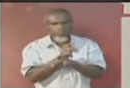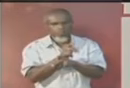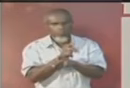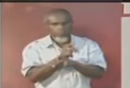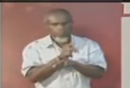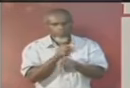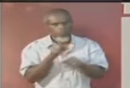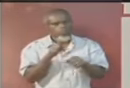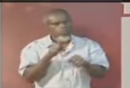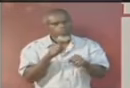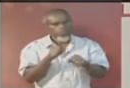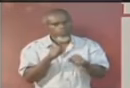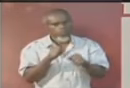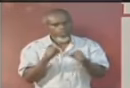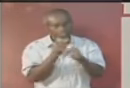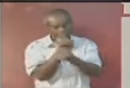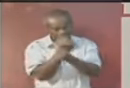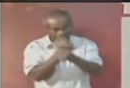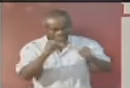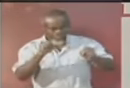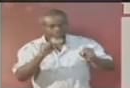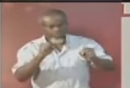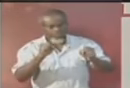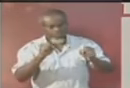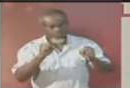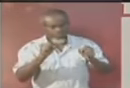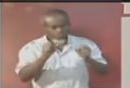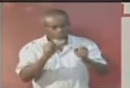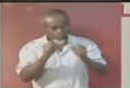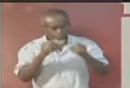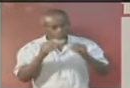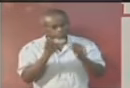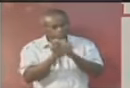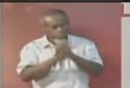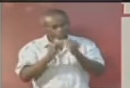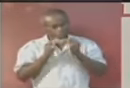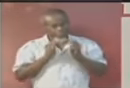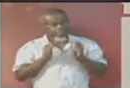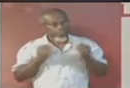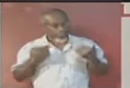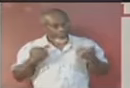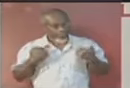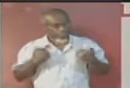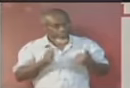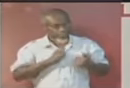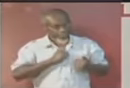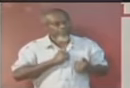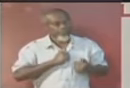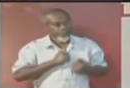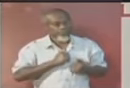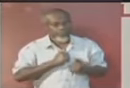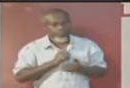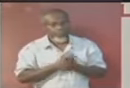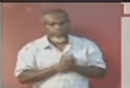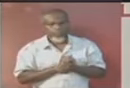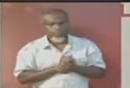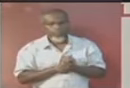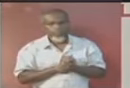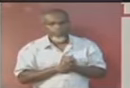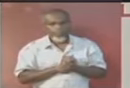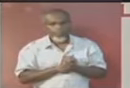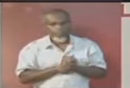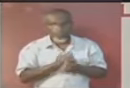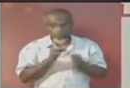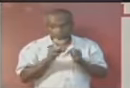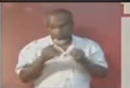the spread of that disease. So hopefully our precautionary measures would preclude any infection, but the risk, if it is that